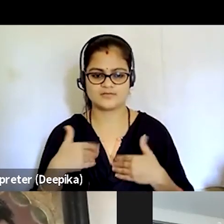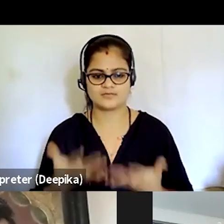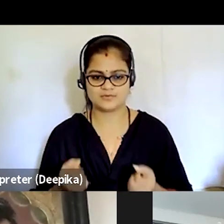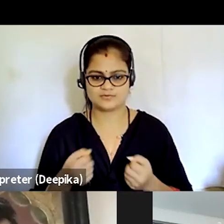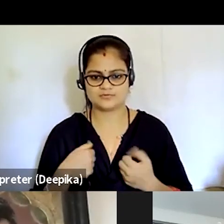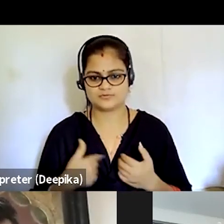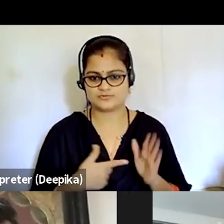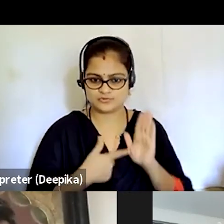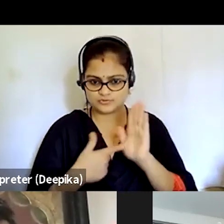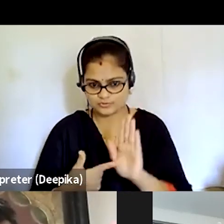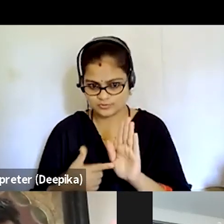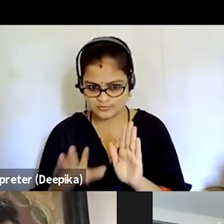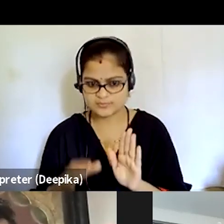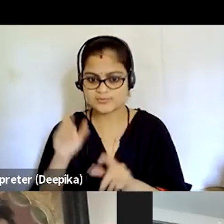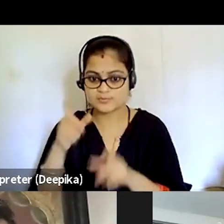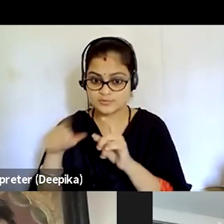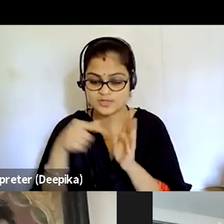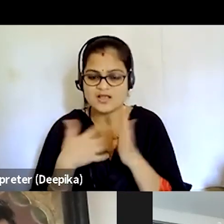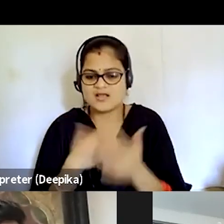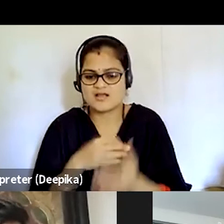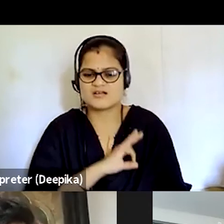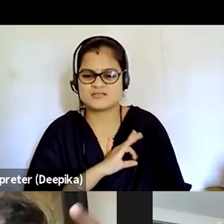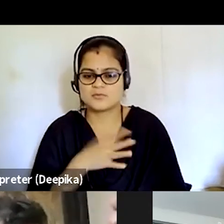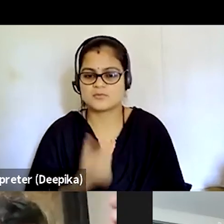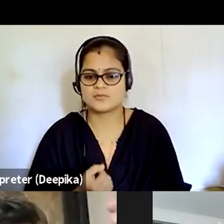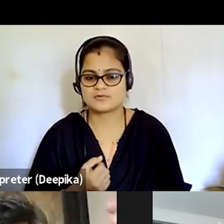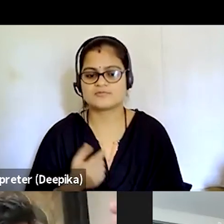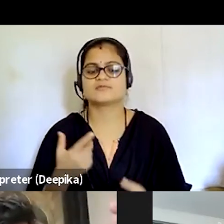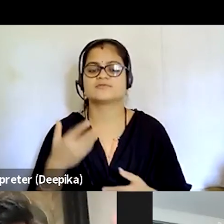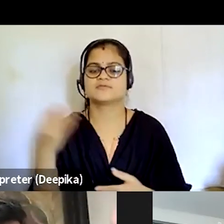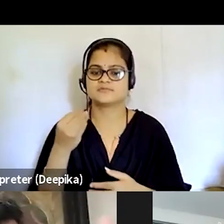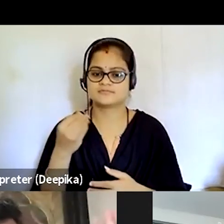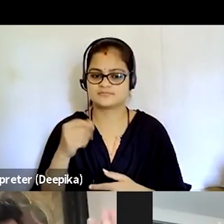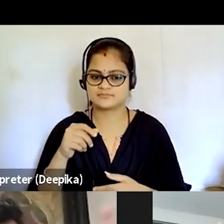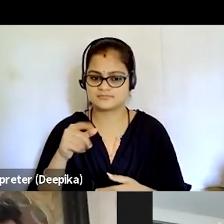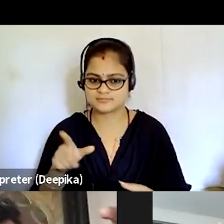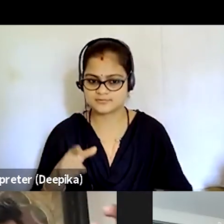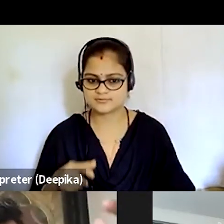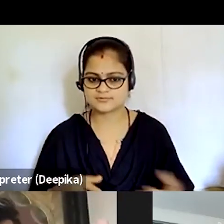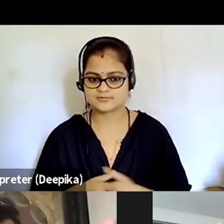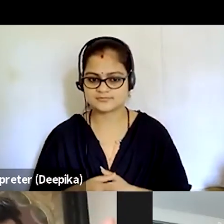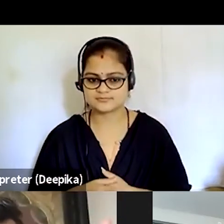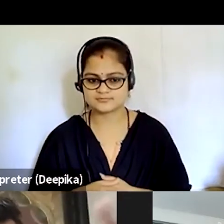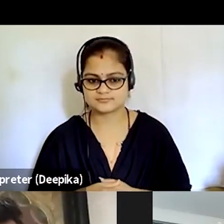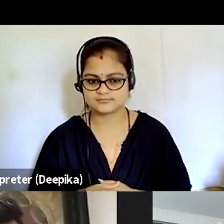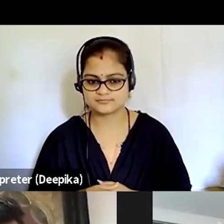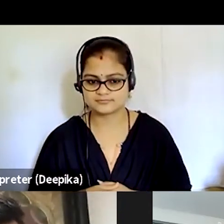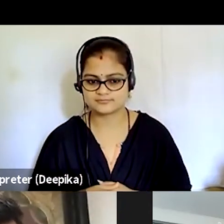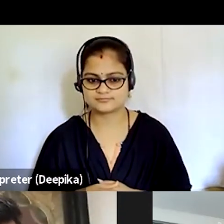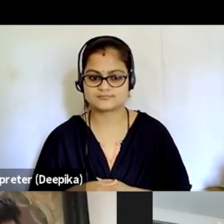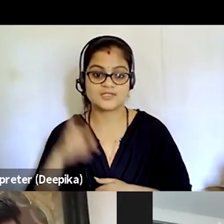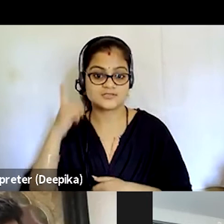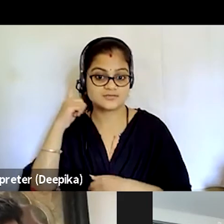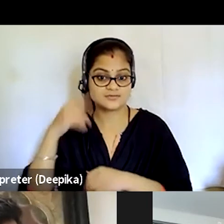because people are coming in for it. And I had somebody come in, and we had Dwayne, who is a really big sound engineer